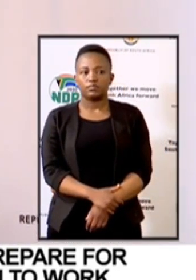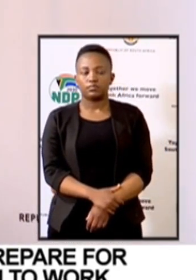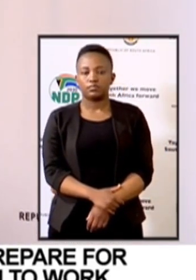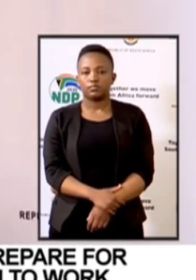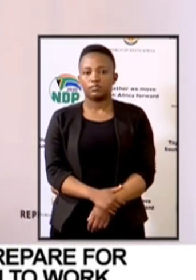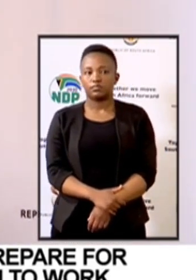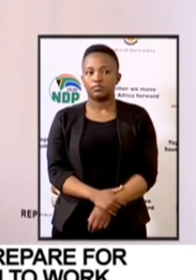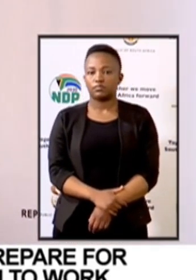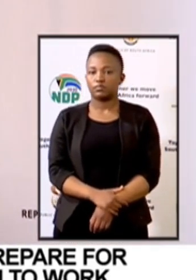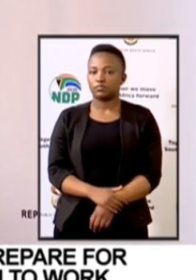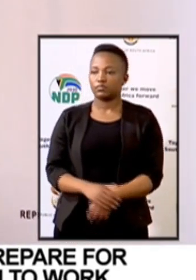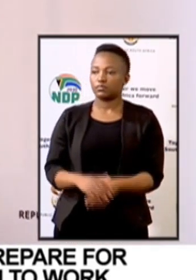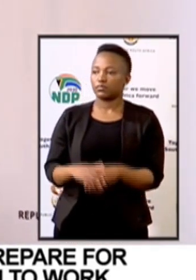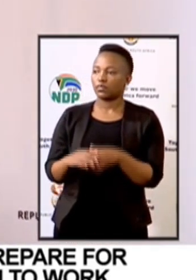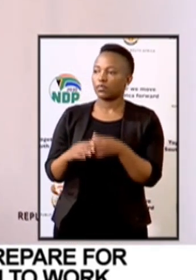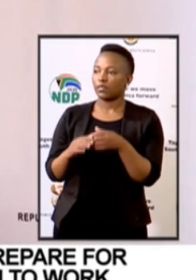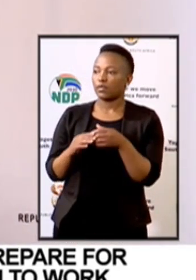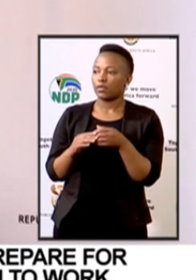Vugani, you may have